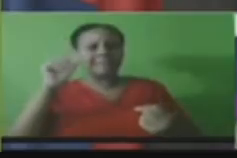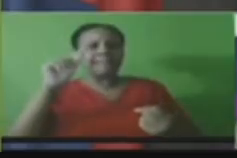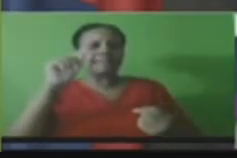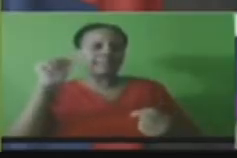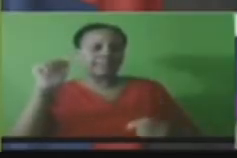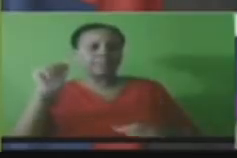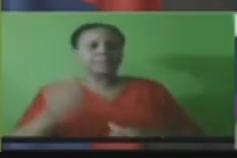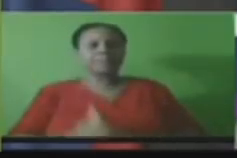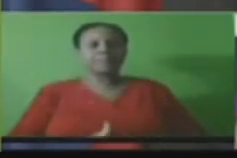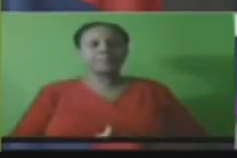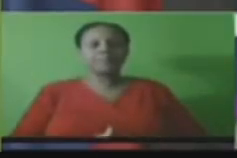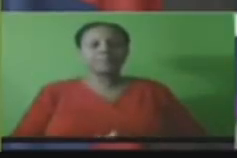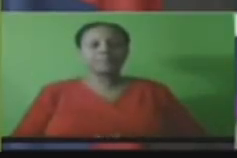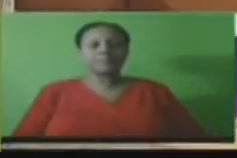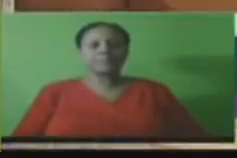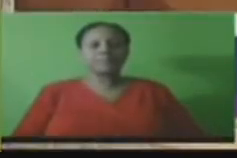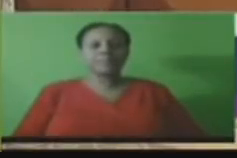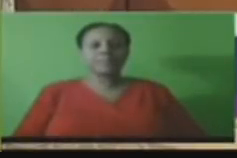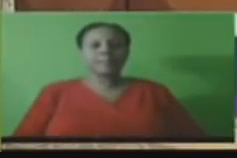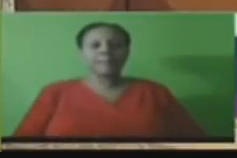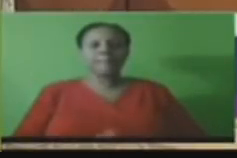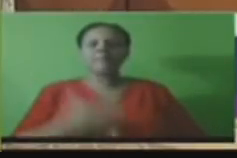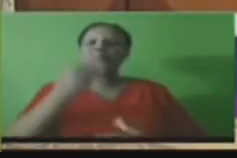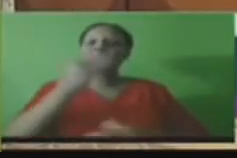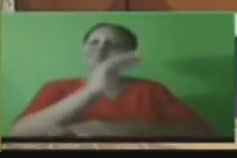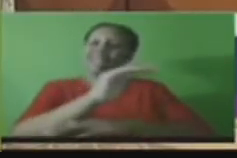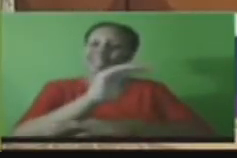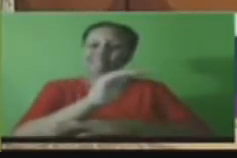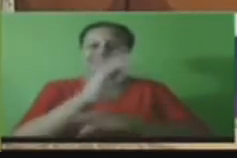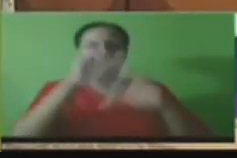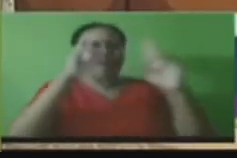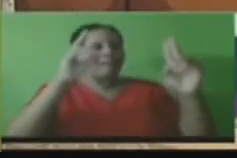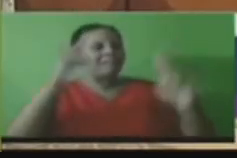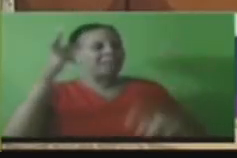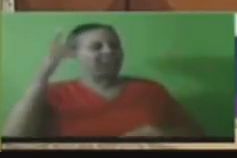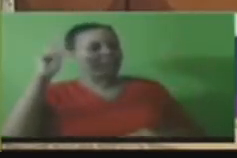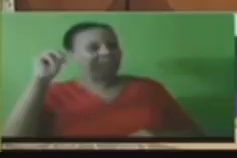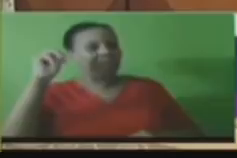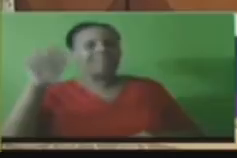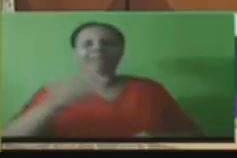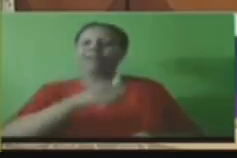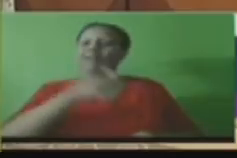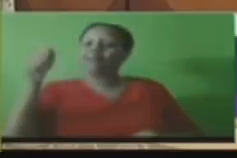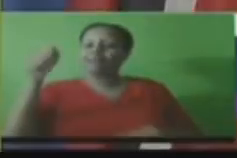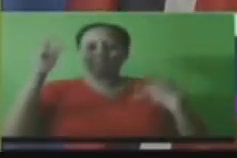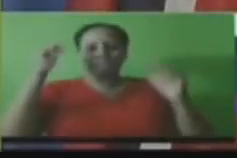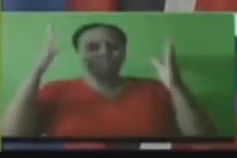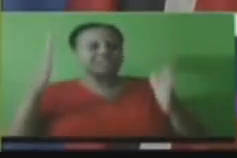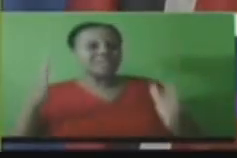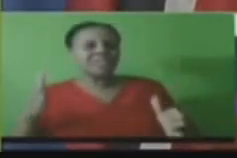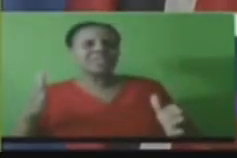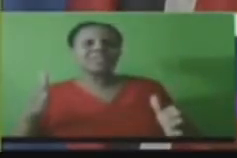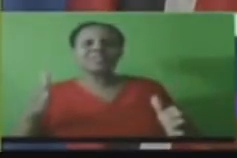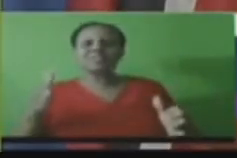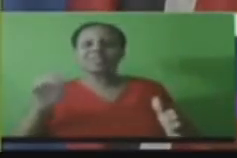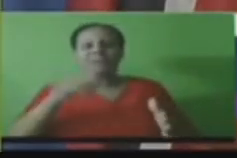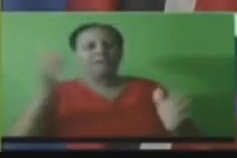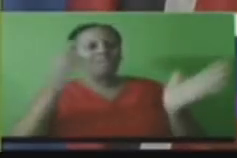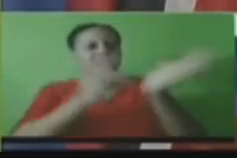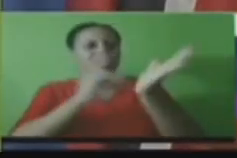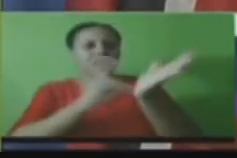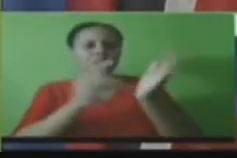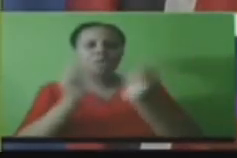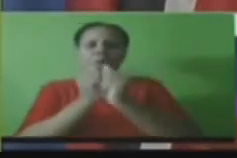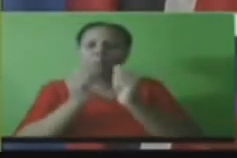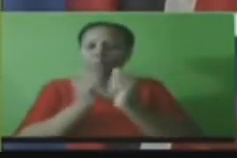Good afternoon, Honorable Prime Minister, Honorable Ministers, colleagues, members of the media, members of the viewing and listening public. So the